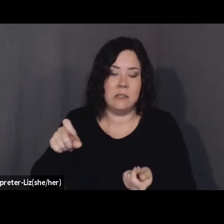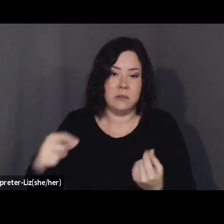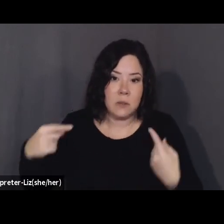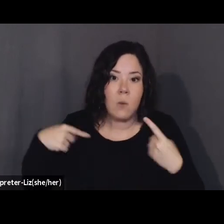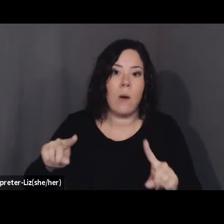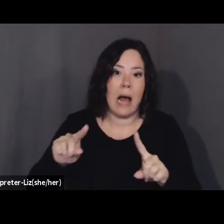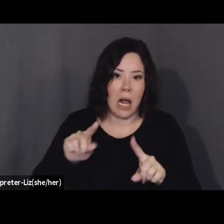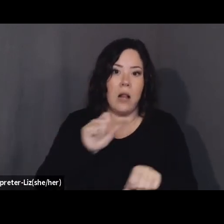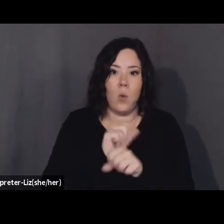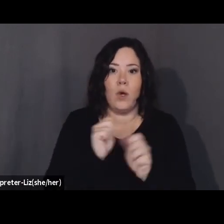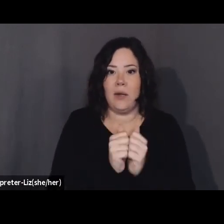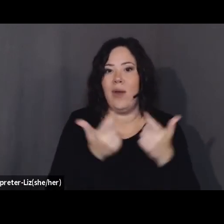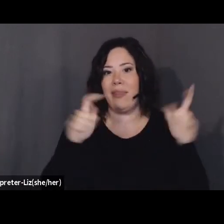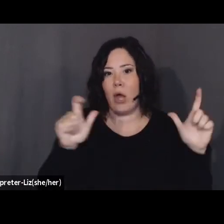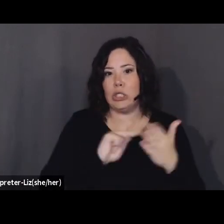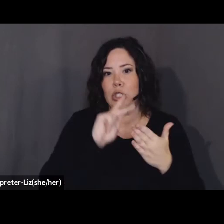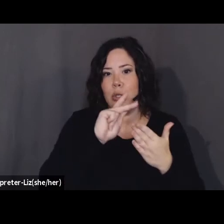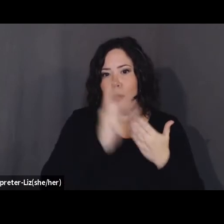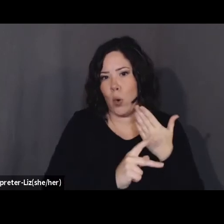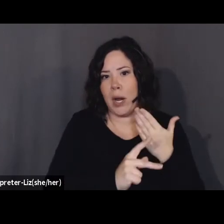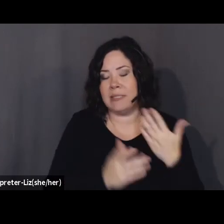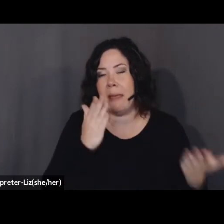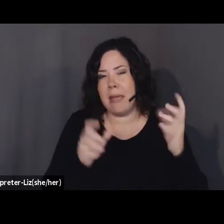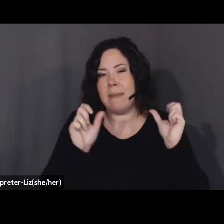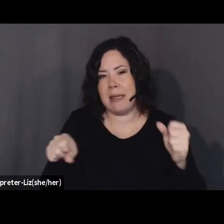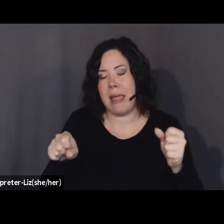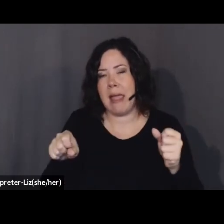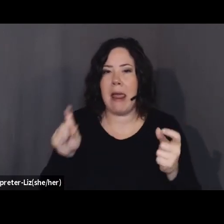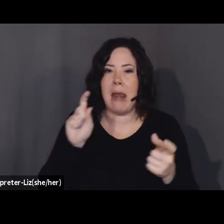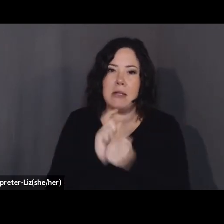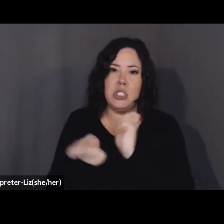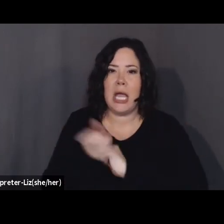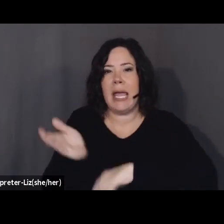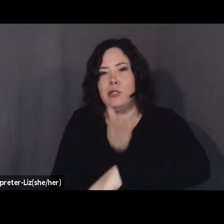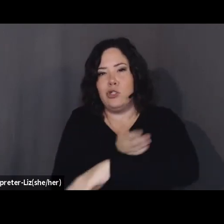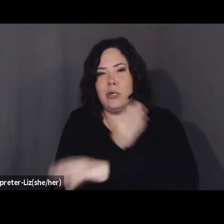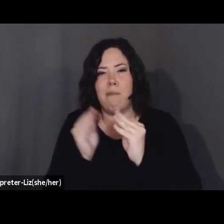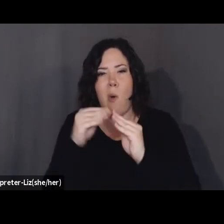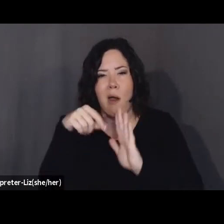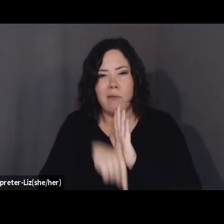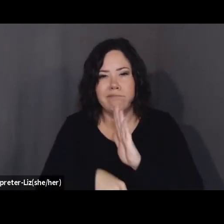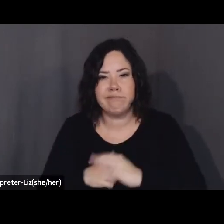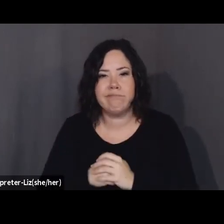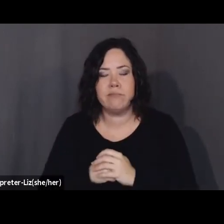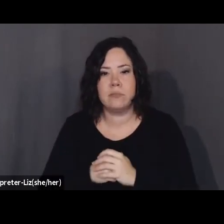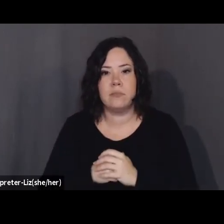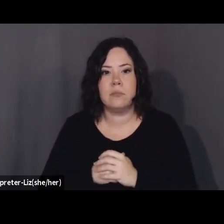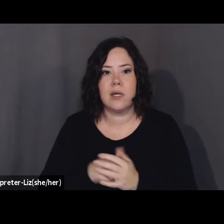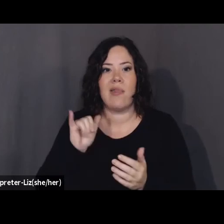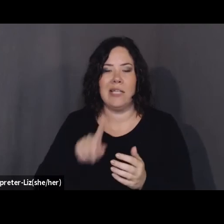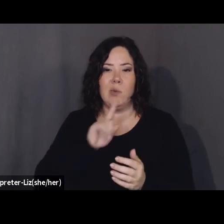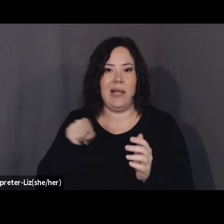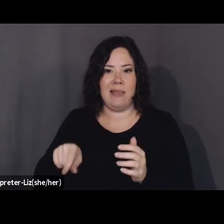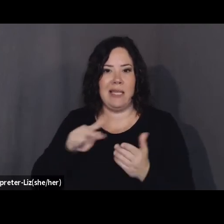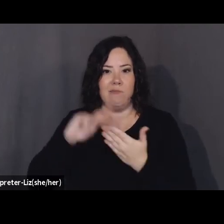some of these larger programs that can help make some of those bigger changes. So that's really been the focus of this project.